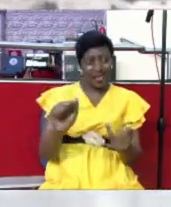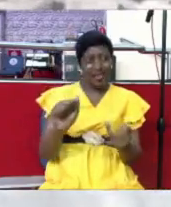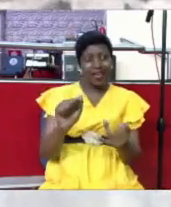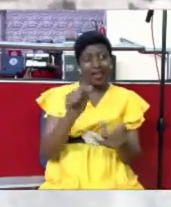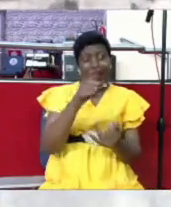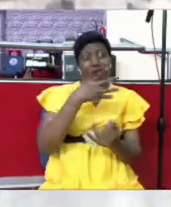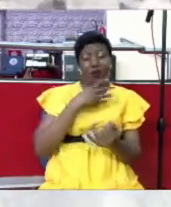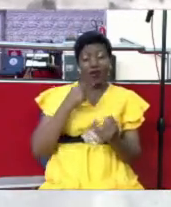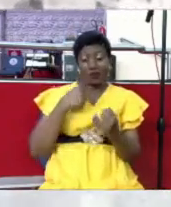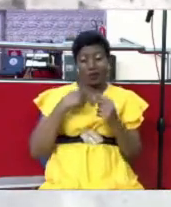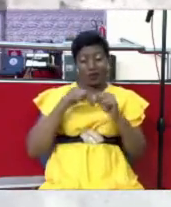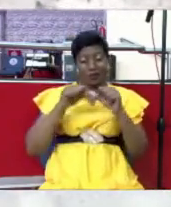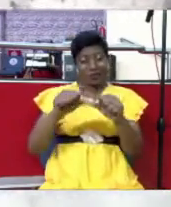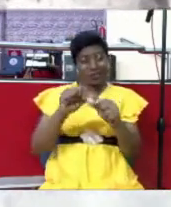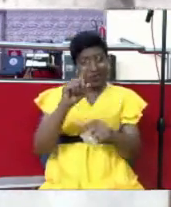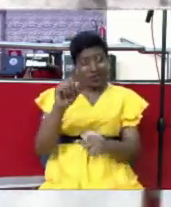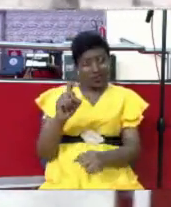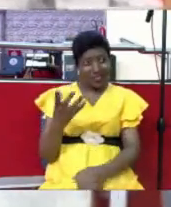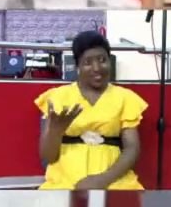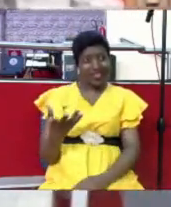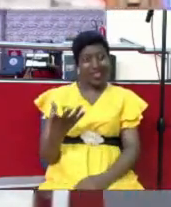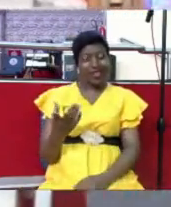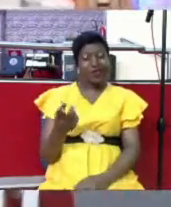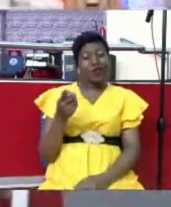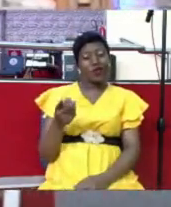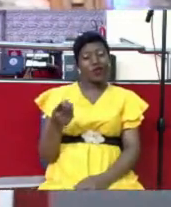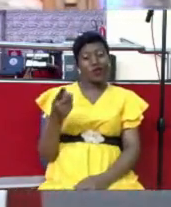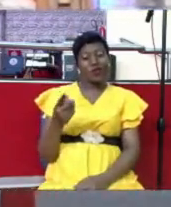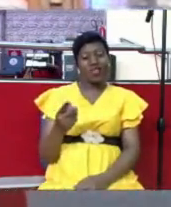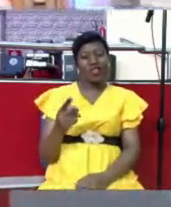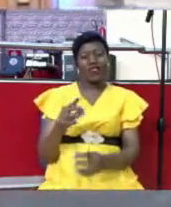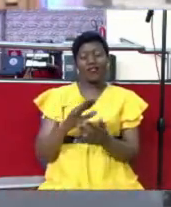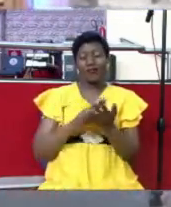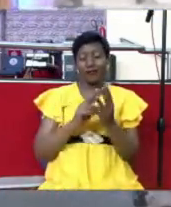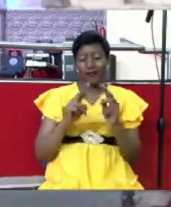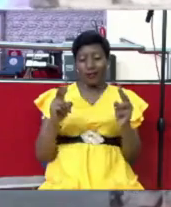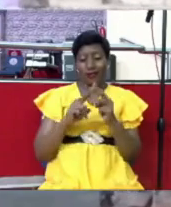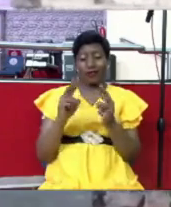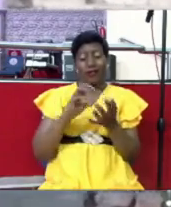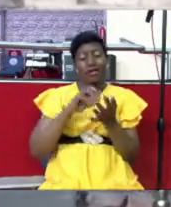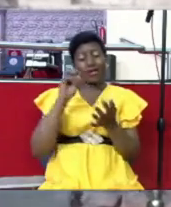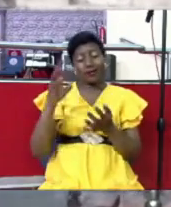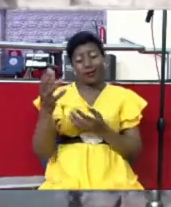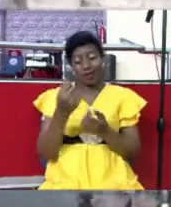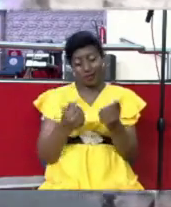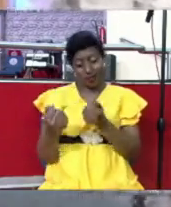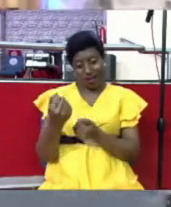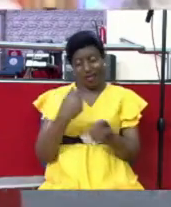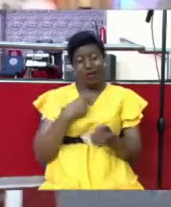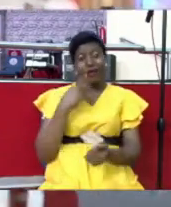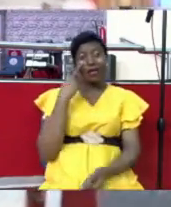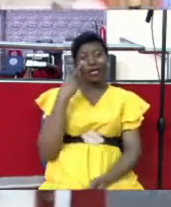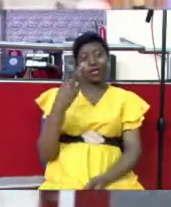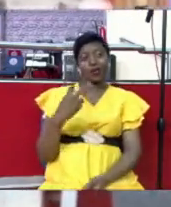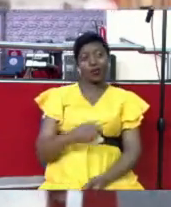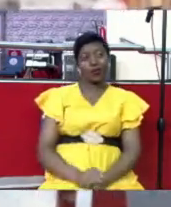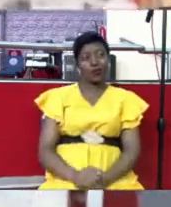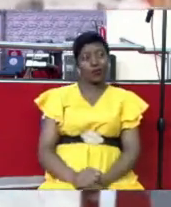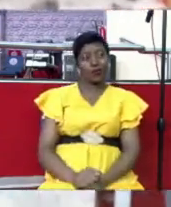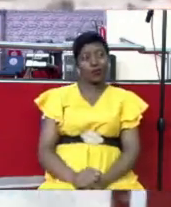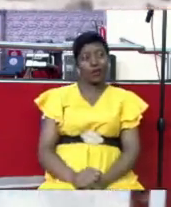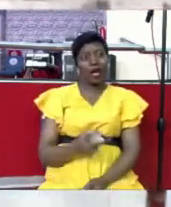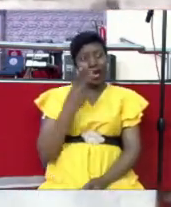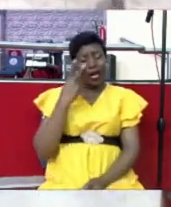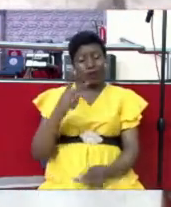Niendelee. Those are the Ubers I saw. Zile ndizo Uber nilizoziona. I saw a people who are living well.